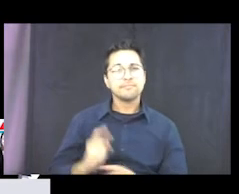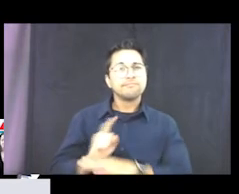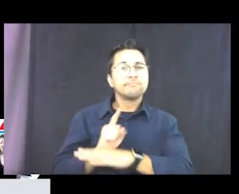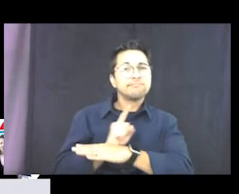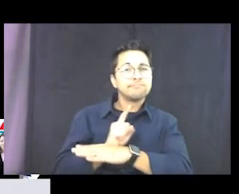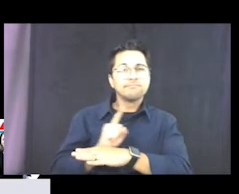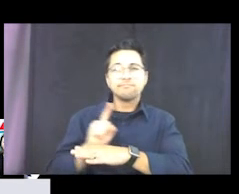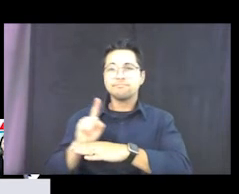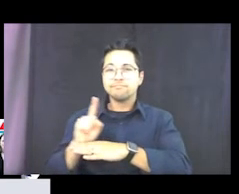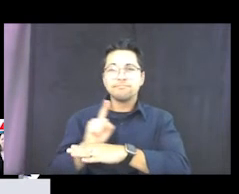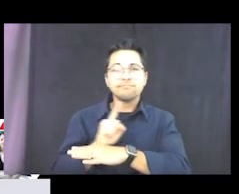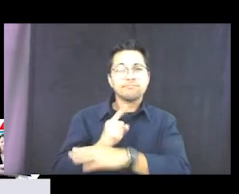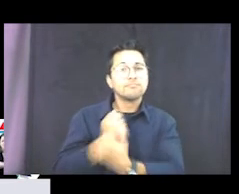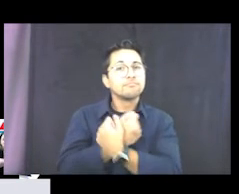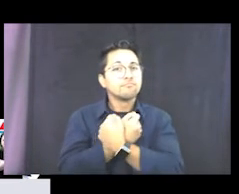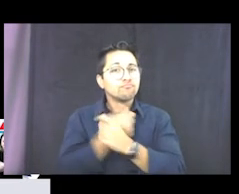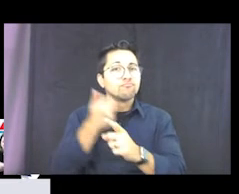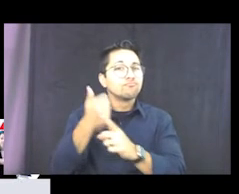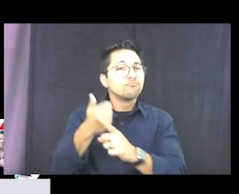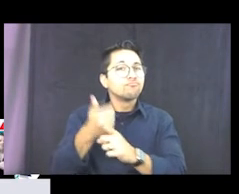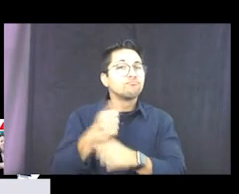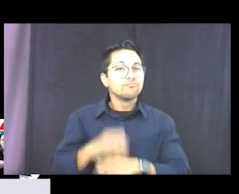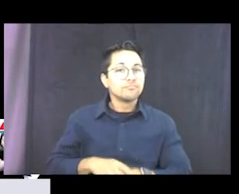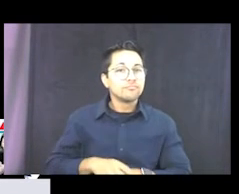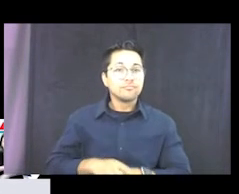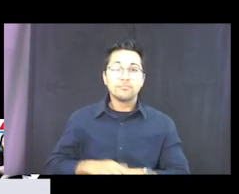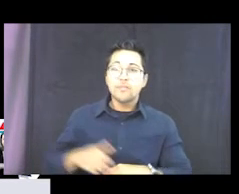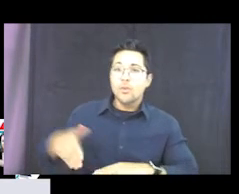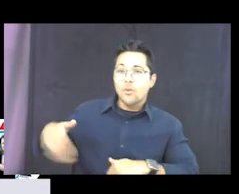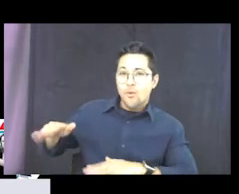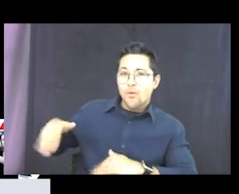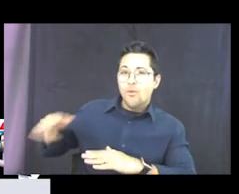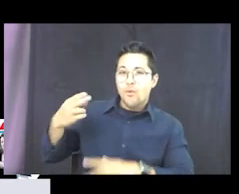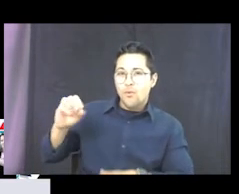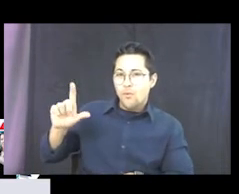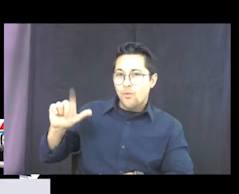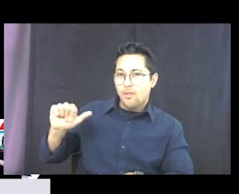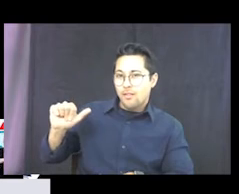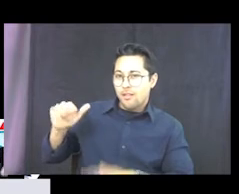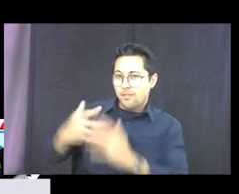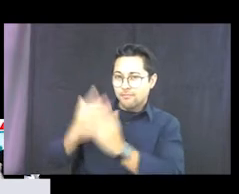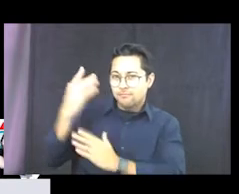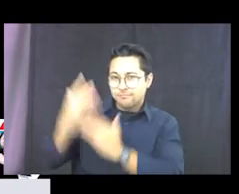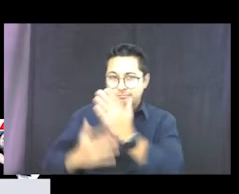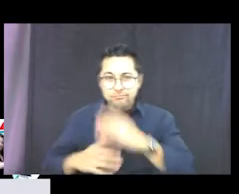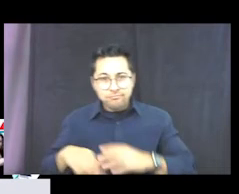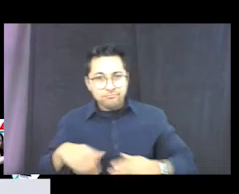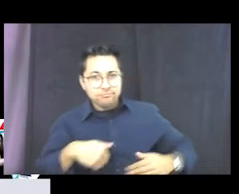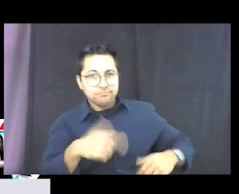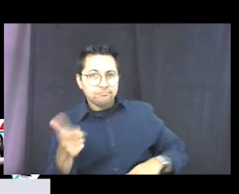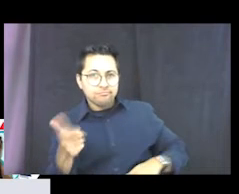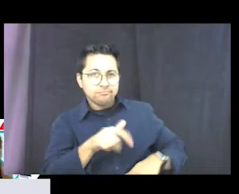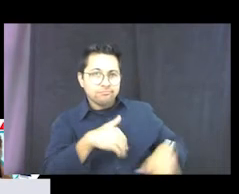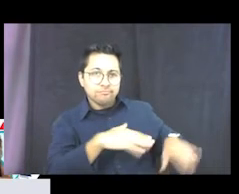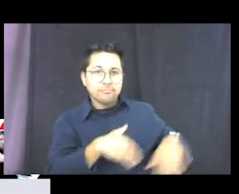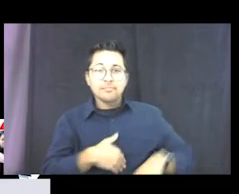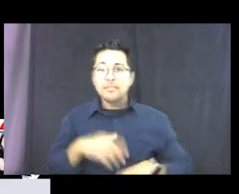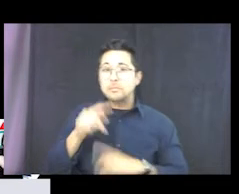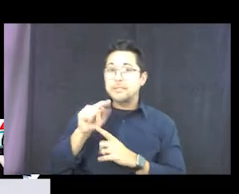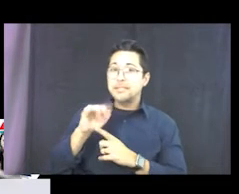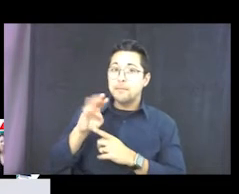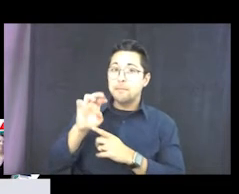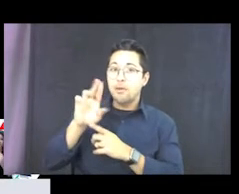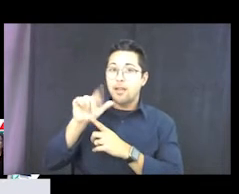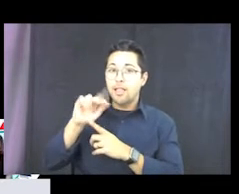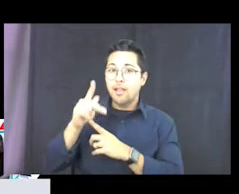city, Hug yourself. my home. Hula hands. Flying up no ceiling when we in our Now here comes Timberlake.